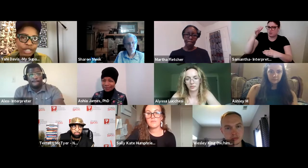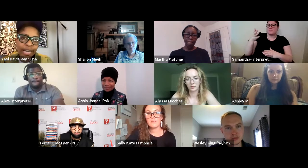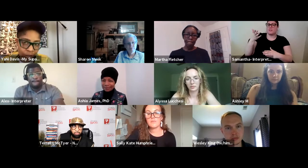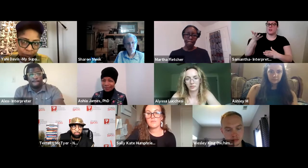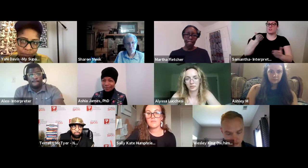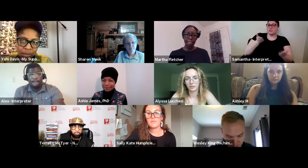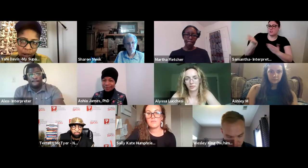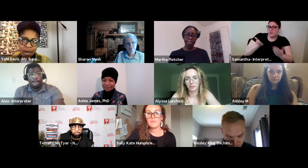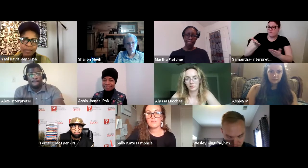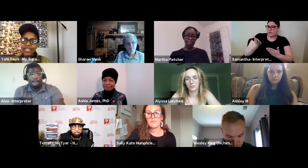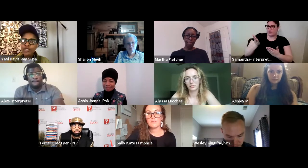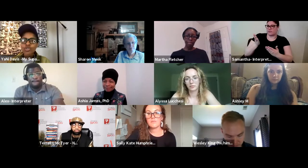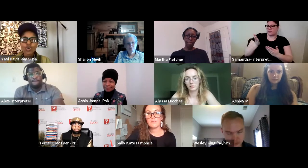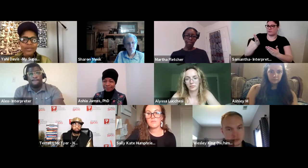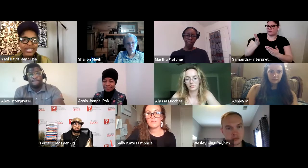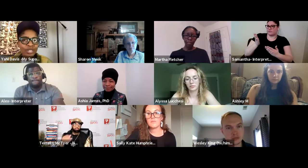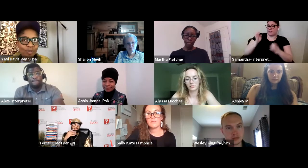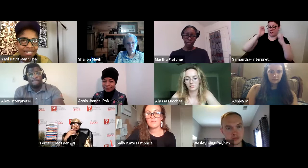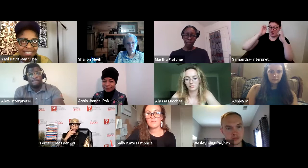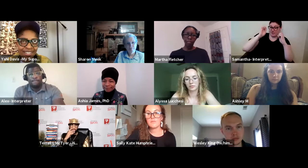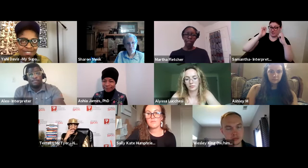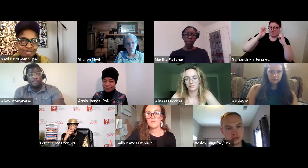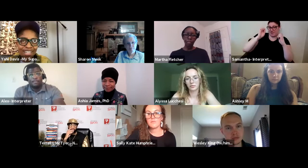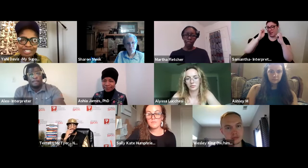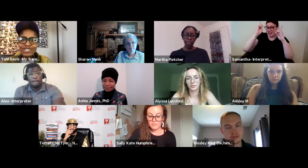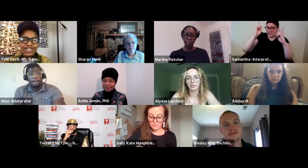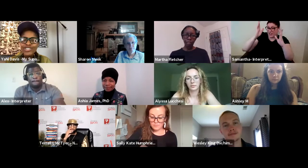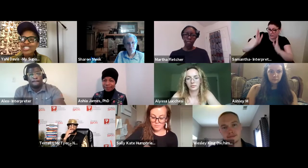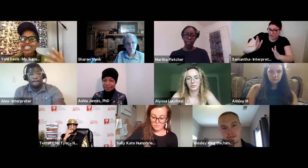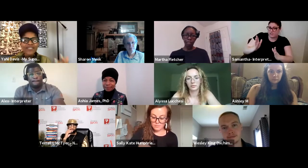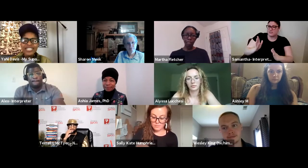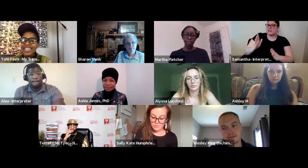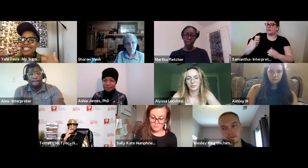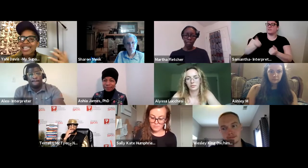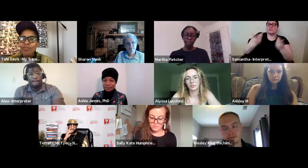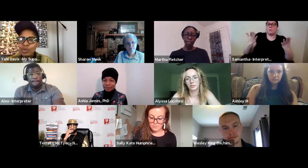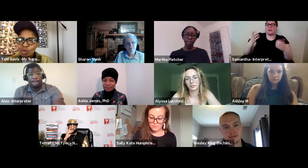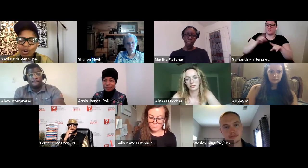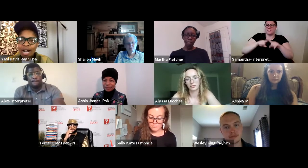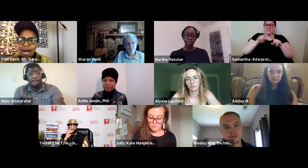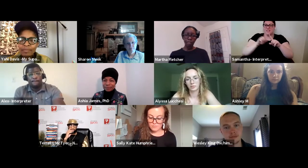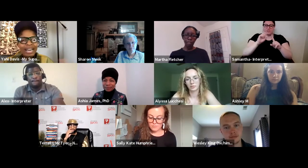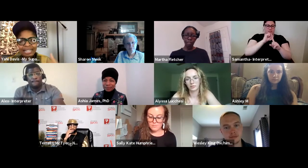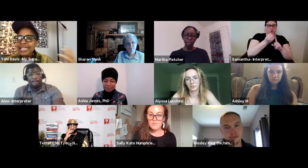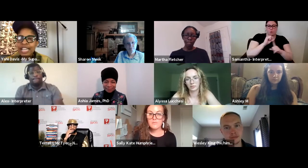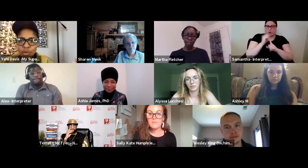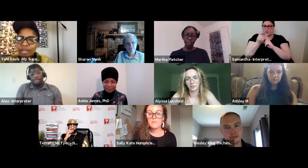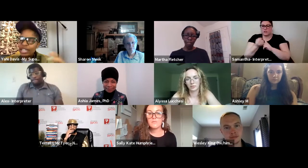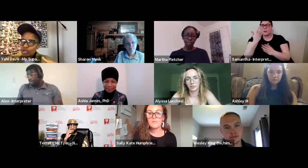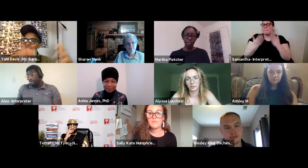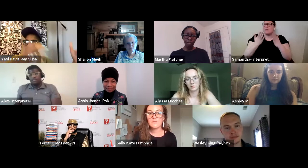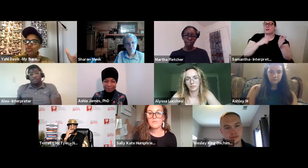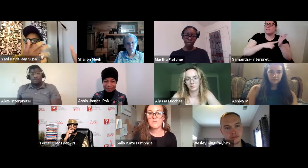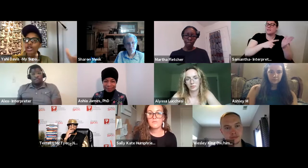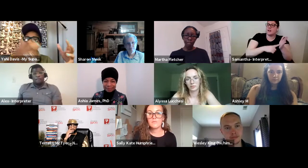an educator in so many spaces, right? Could you just give us an example, not an example, but